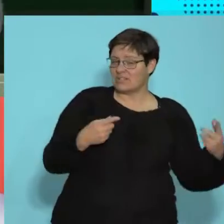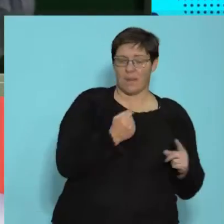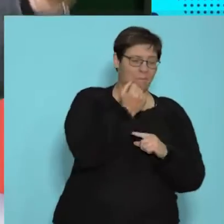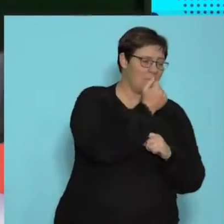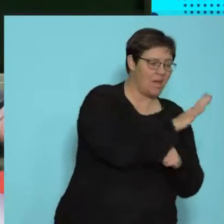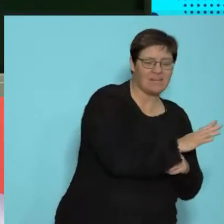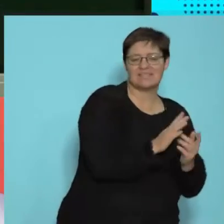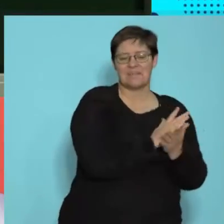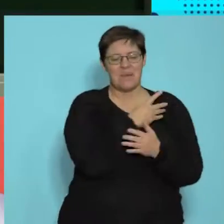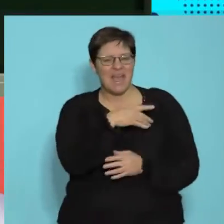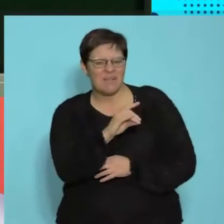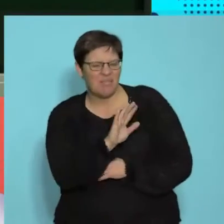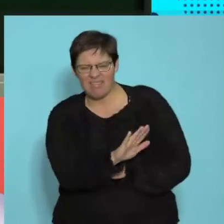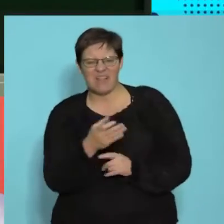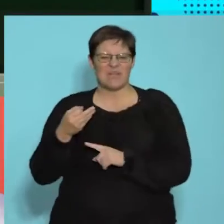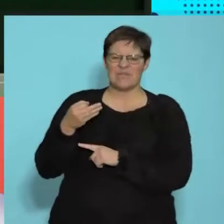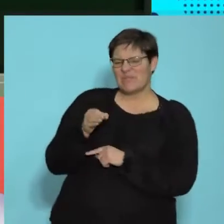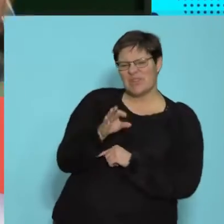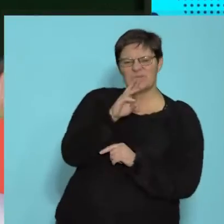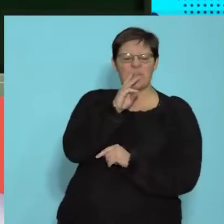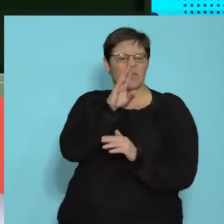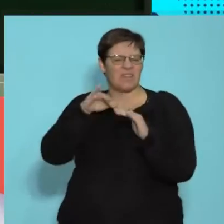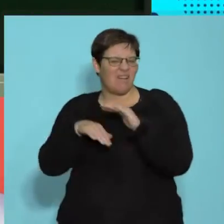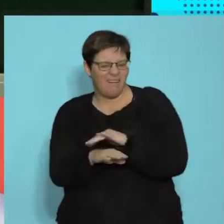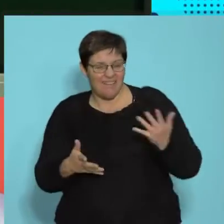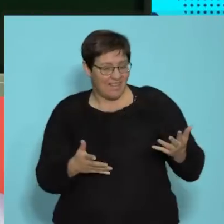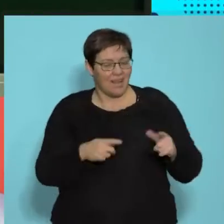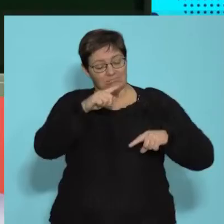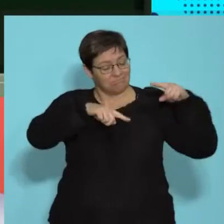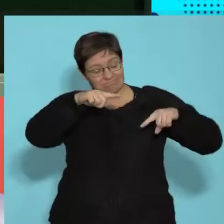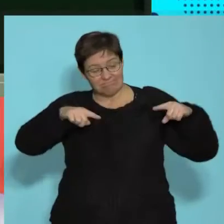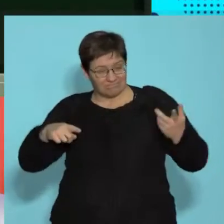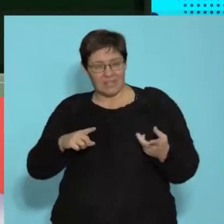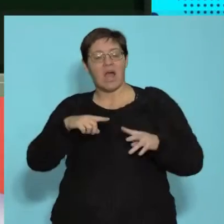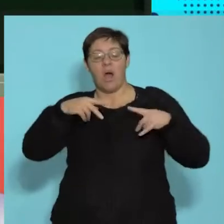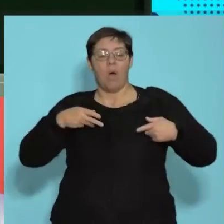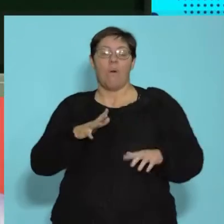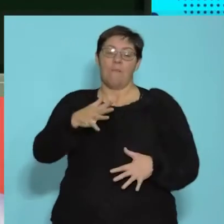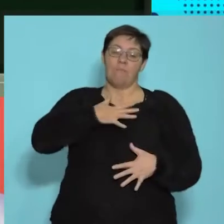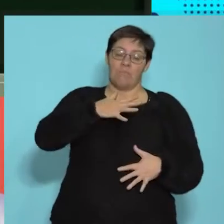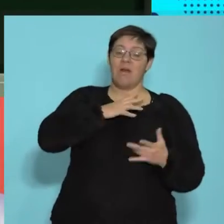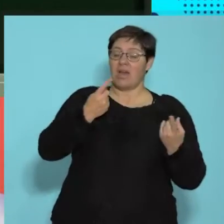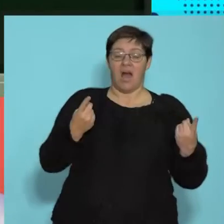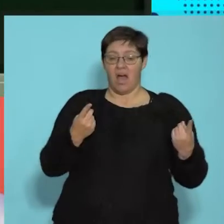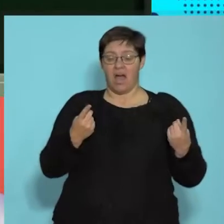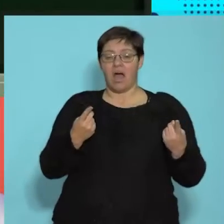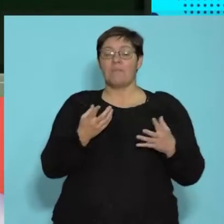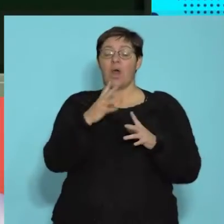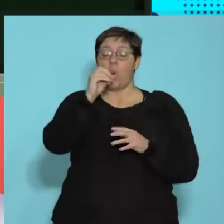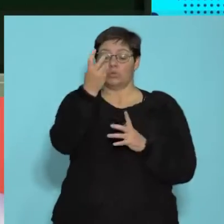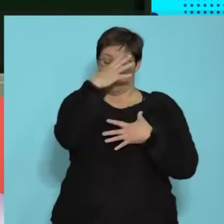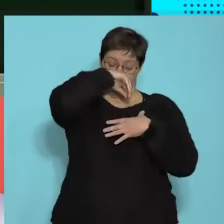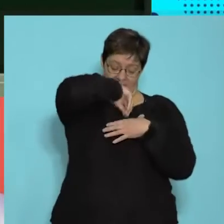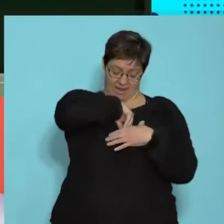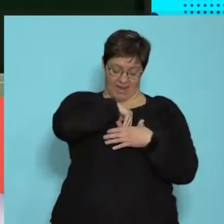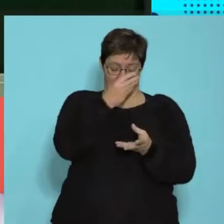organisms, one a plant, some animals, right? A fish lives in water. All of those had to have different ways in which they